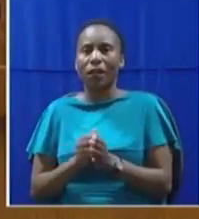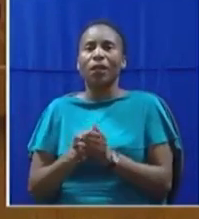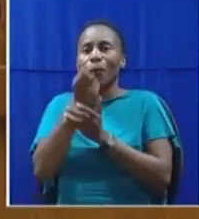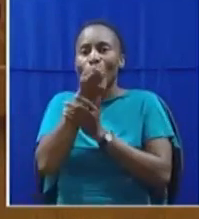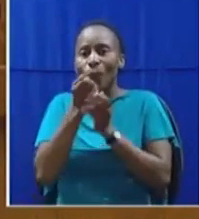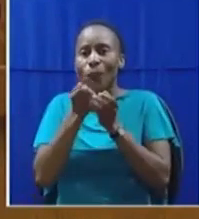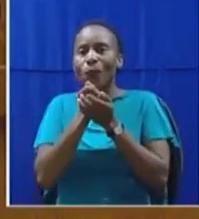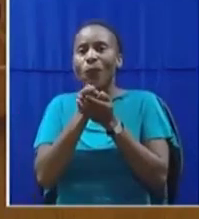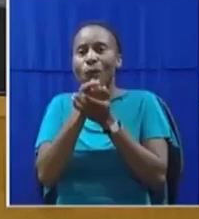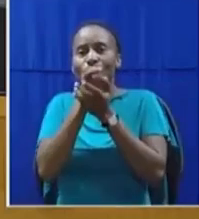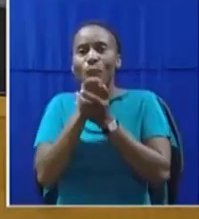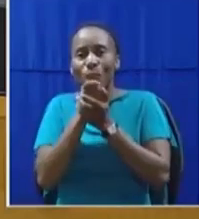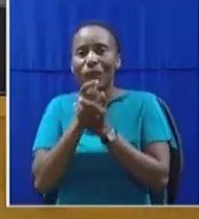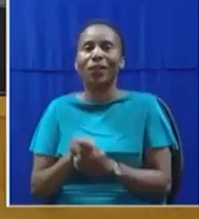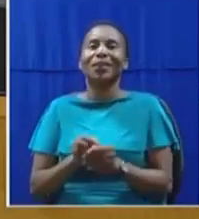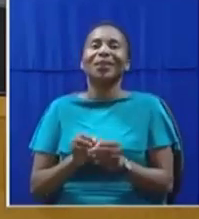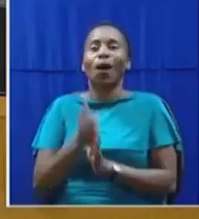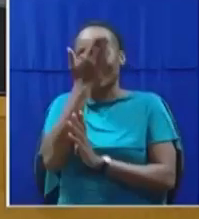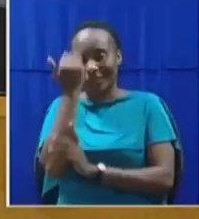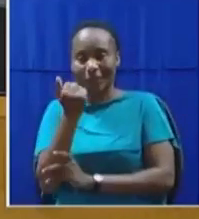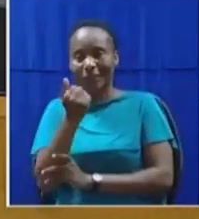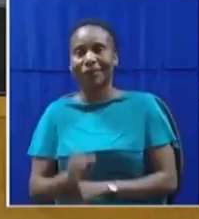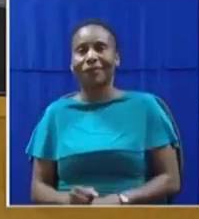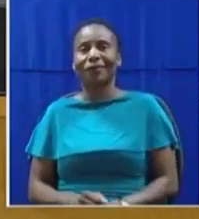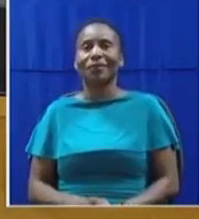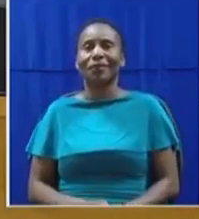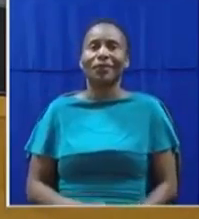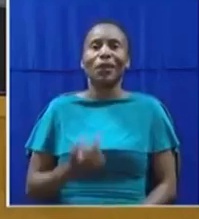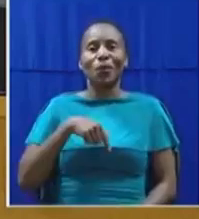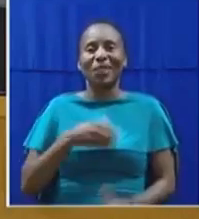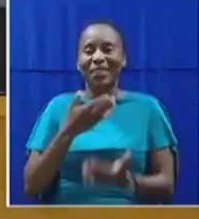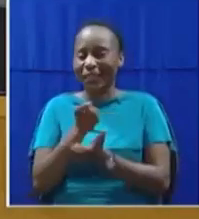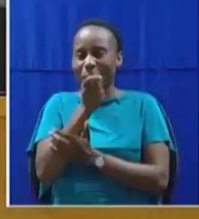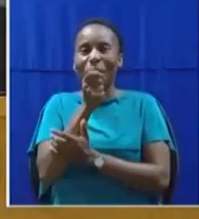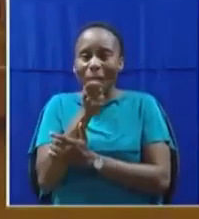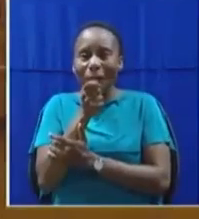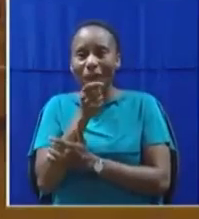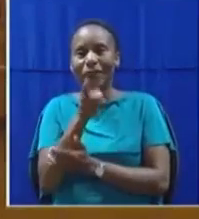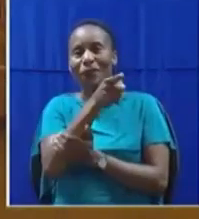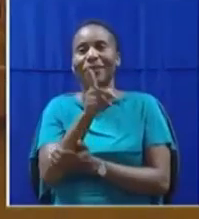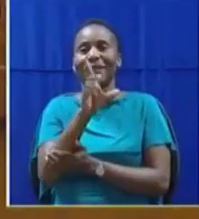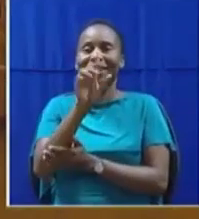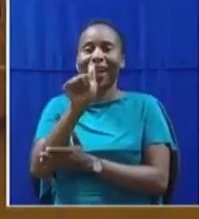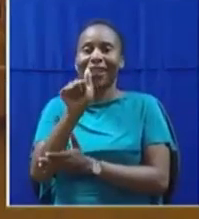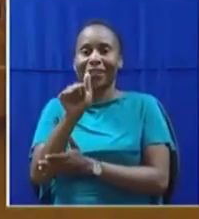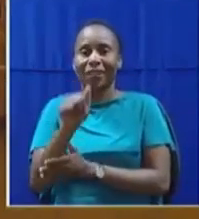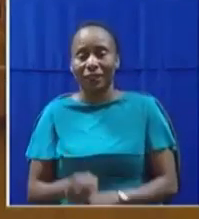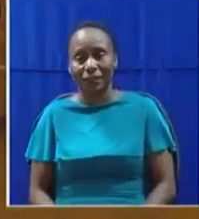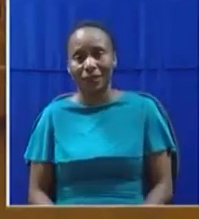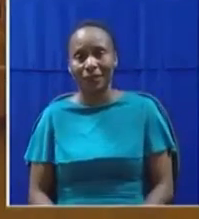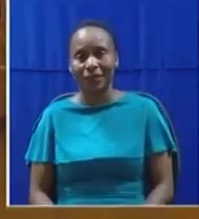know. Regalo loyal and ADA or never. You will all find them in the ANC.